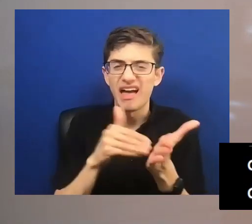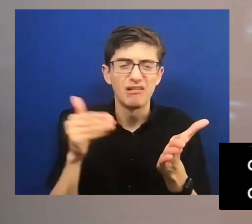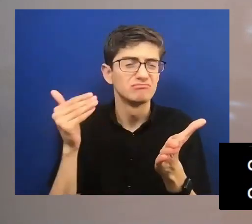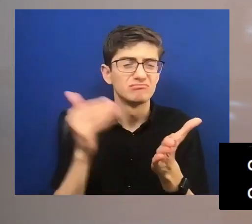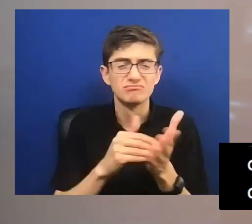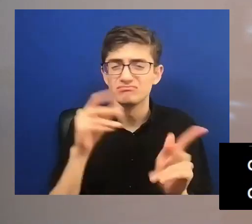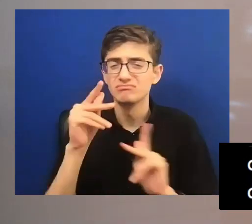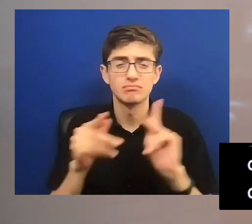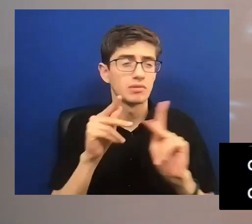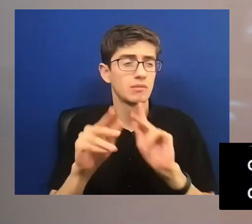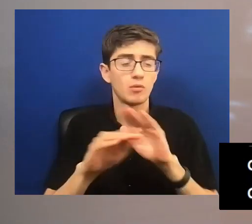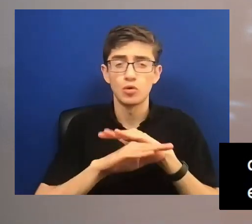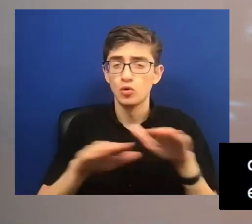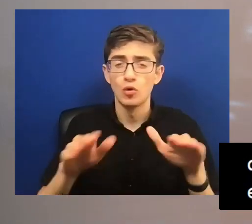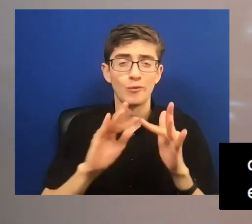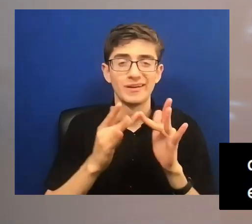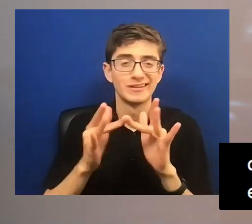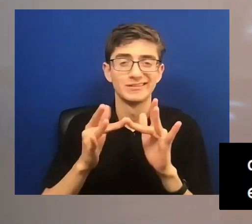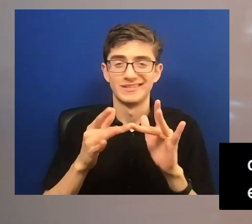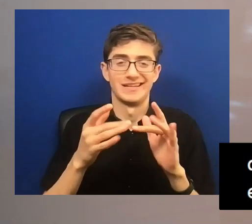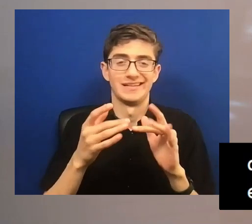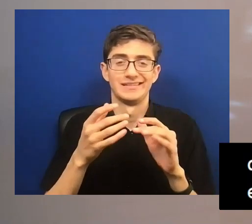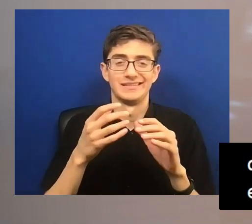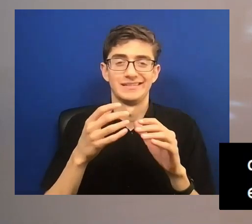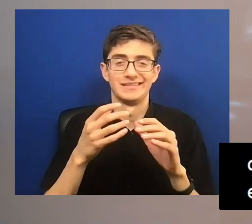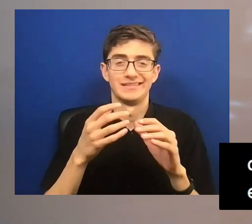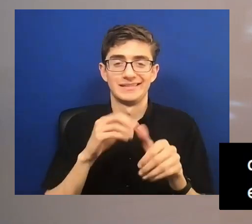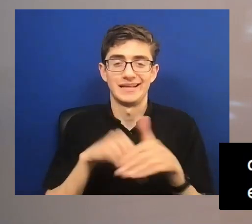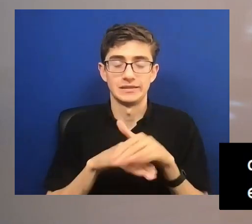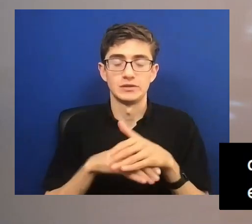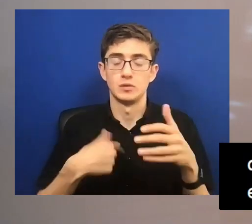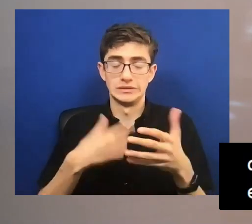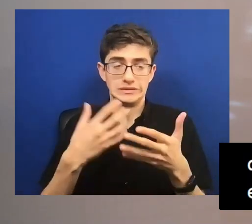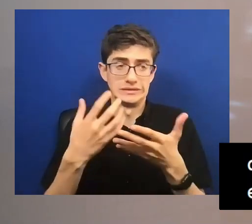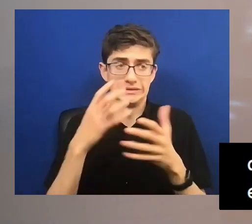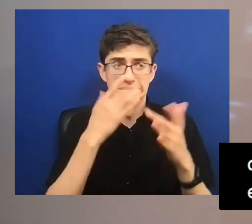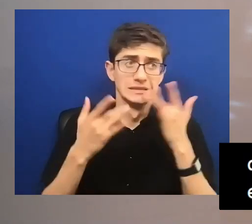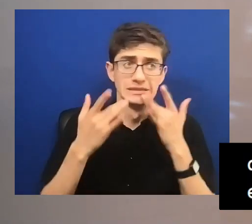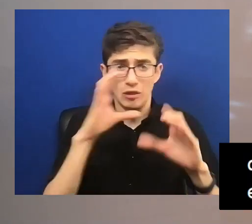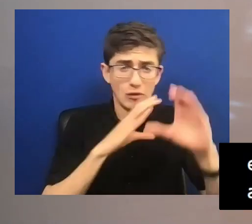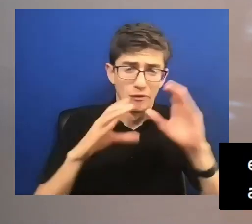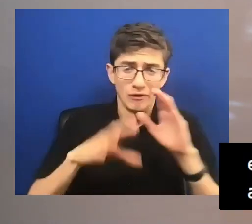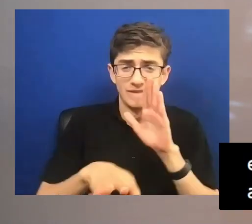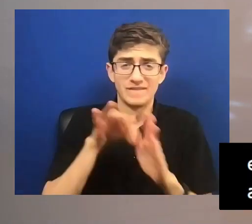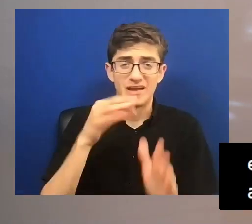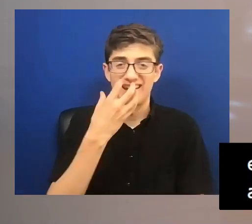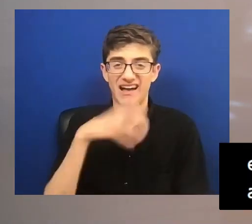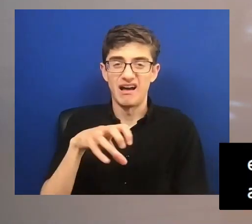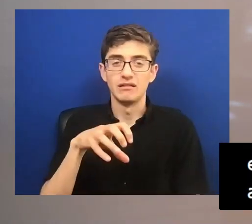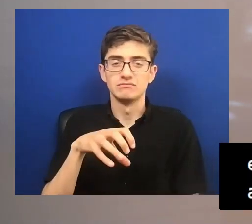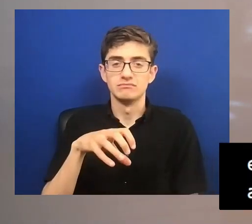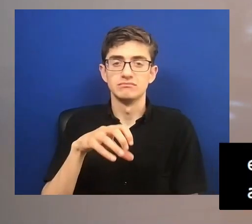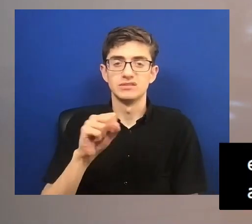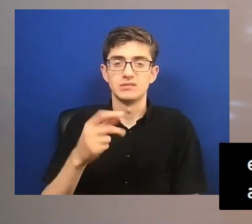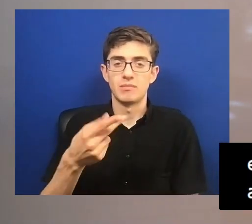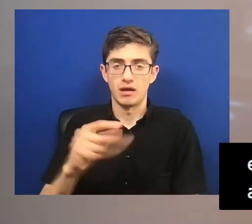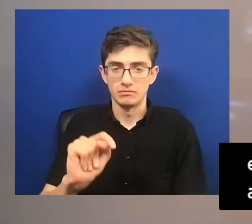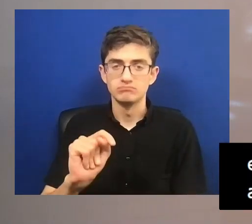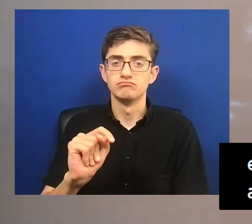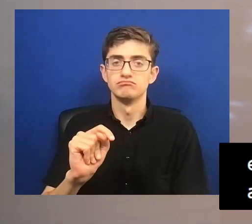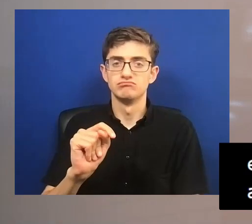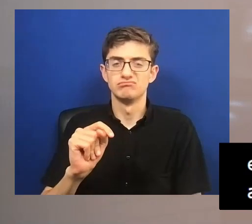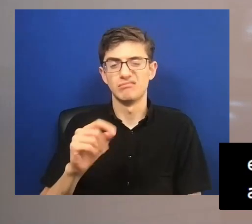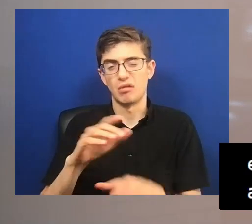That was the best that we could do very quickly. So having lived through this, and I